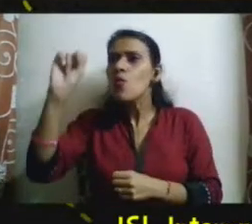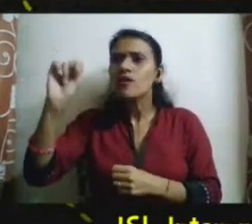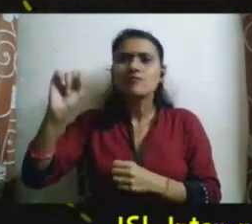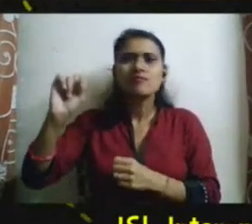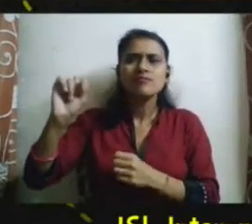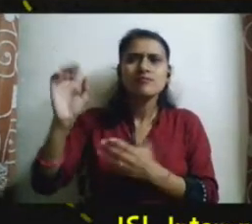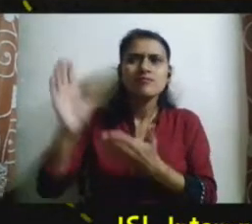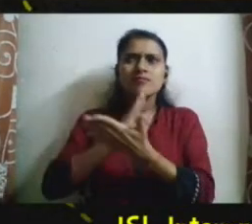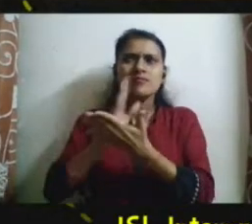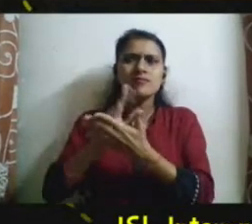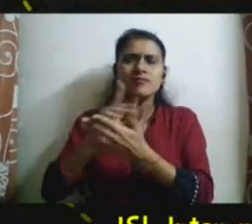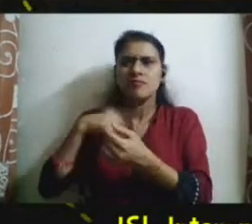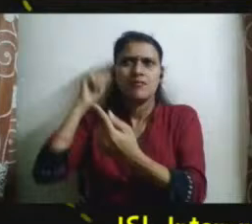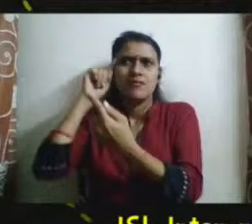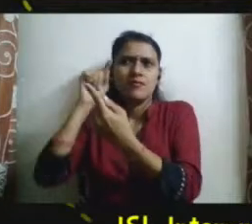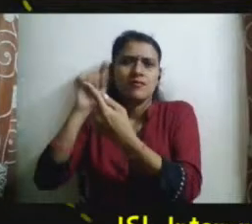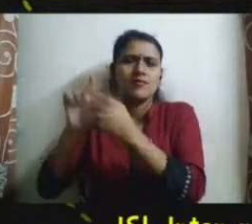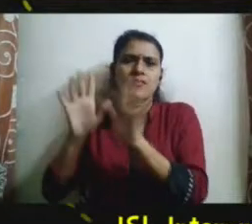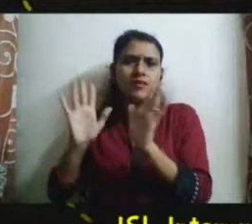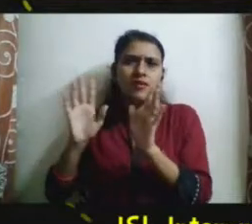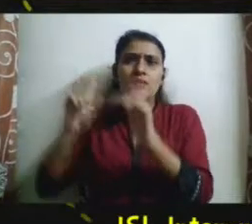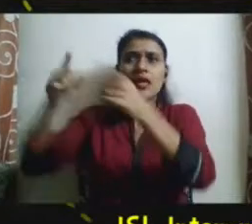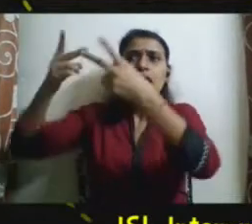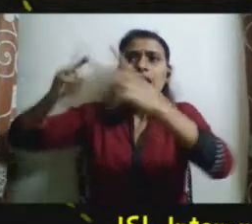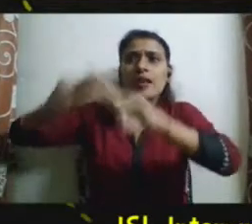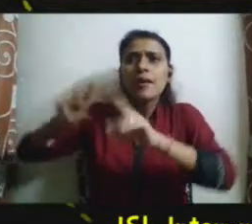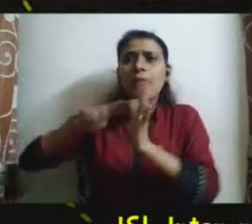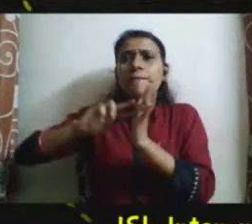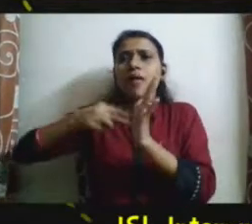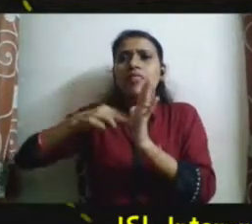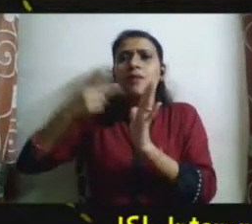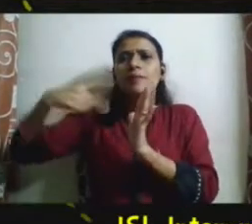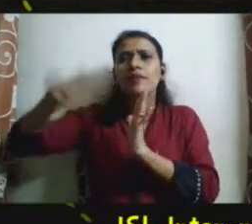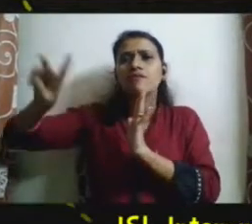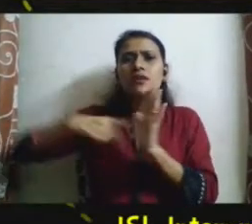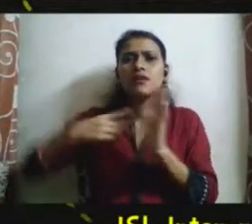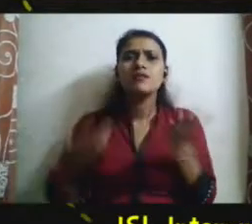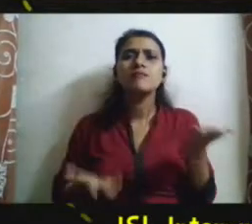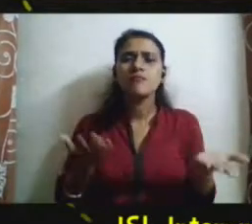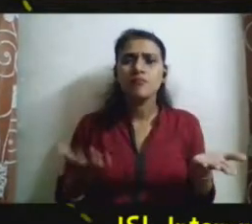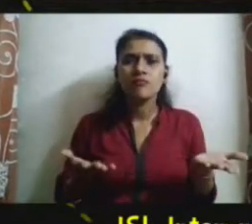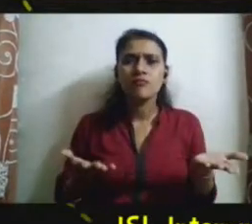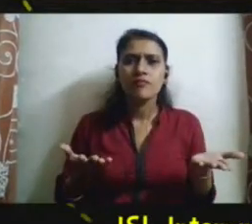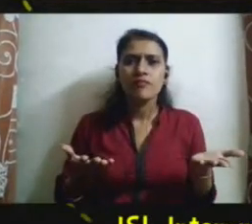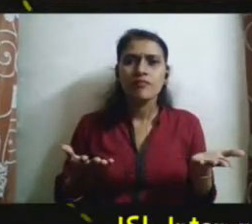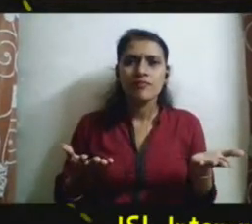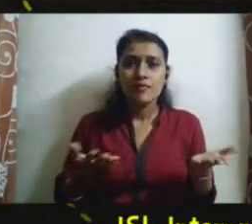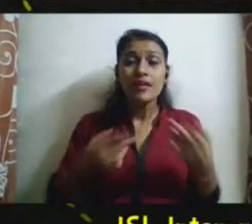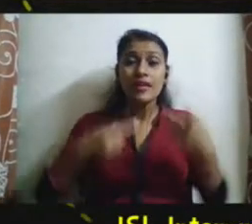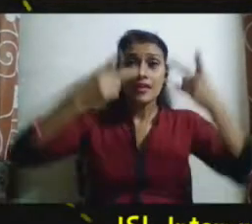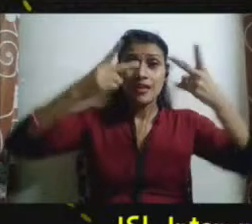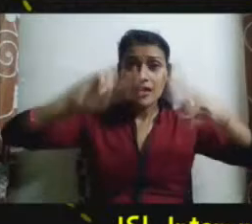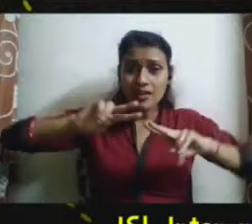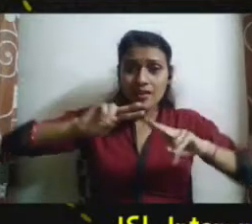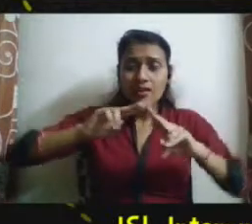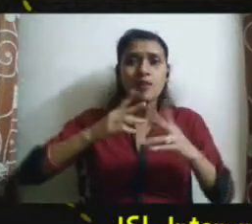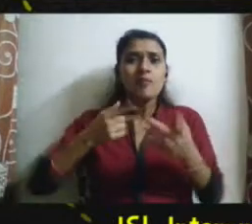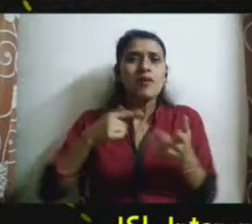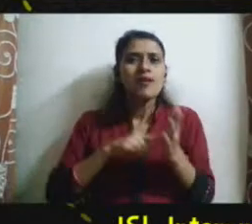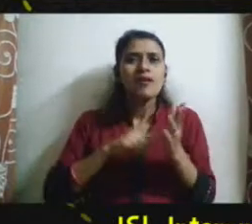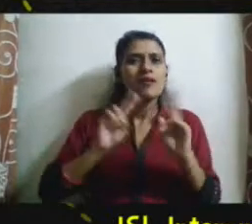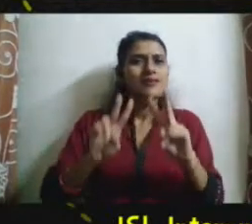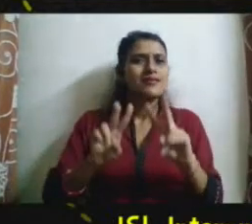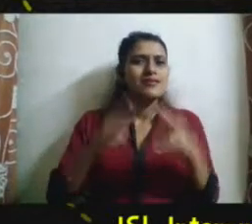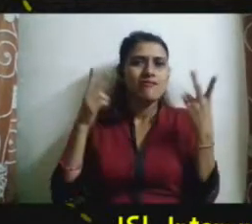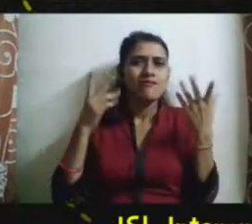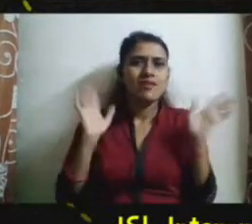either. But the fact remains that this quality, this interpretative quality, exists, where the person